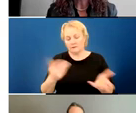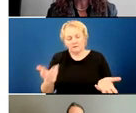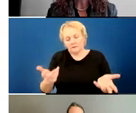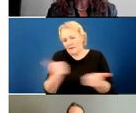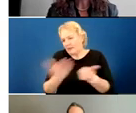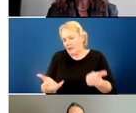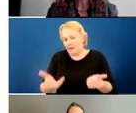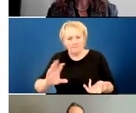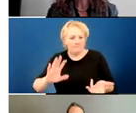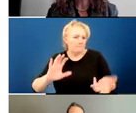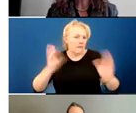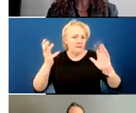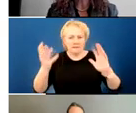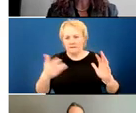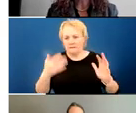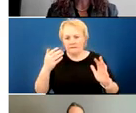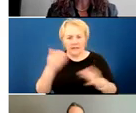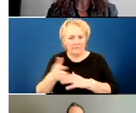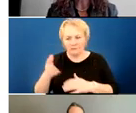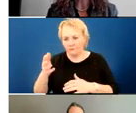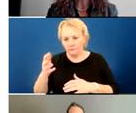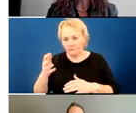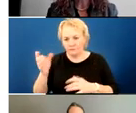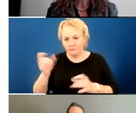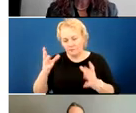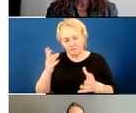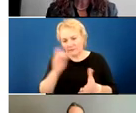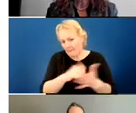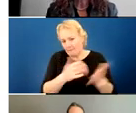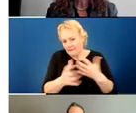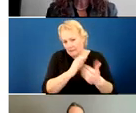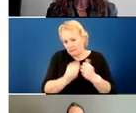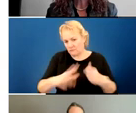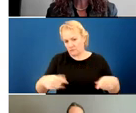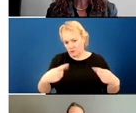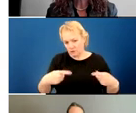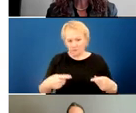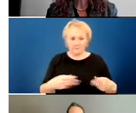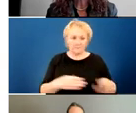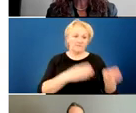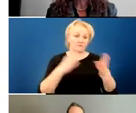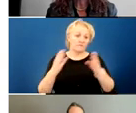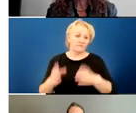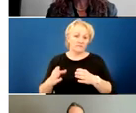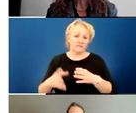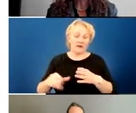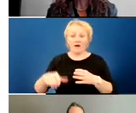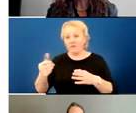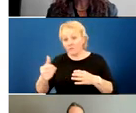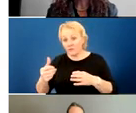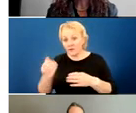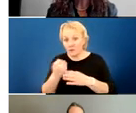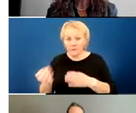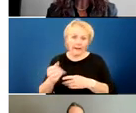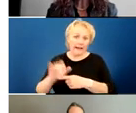so there could be more damage to your wheelchair. And then keeping an extra mobility device such as a cane or walker if